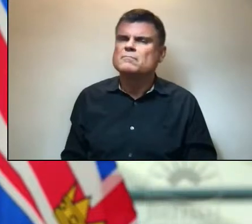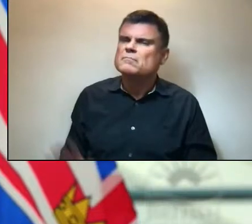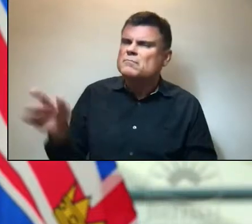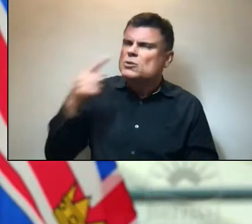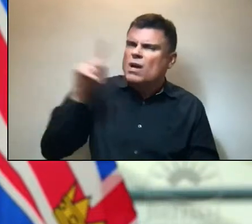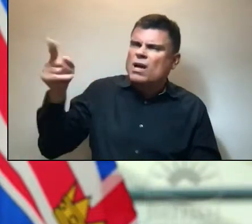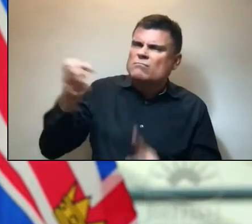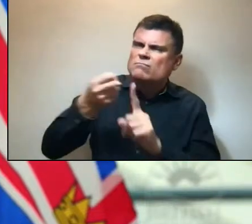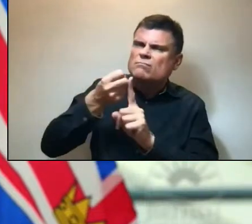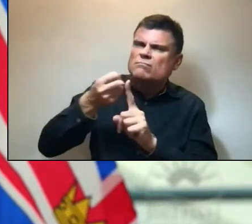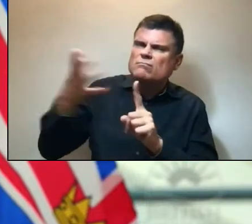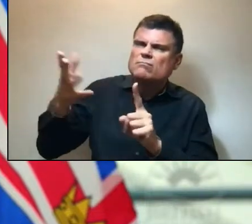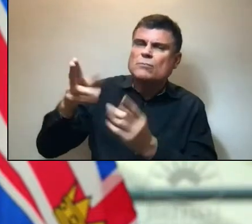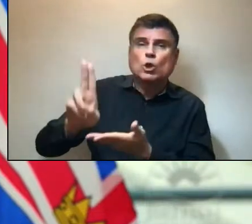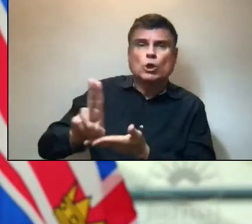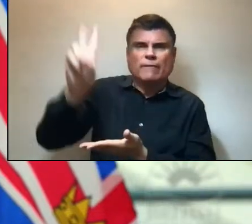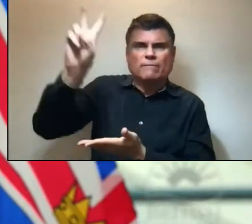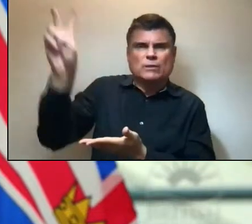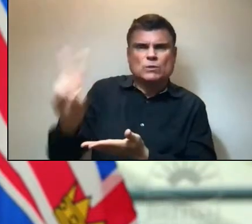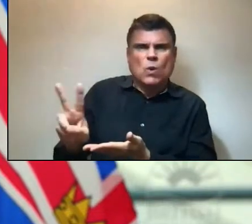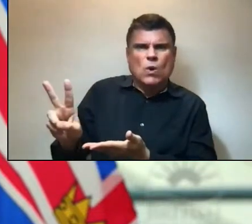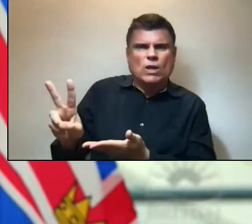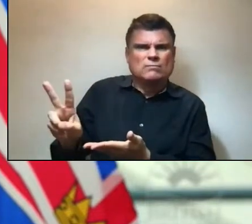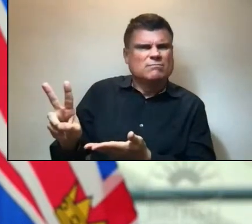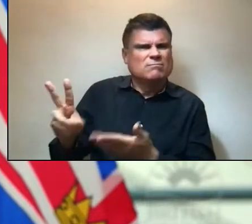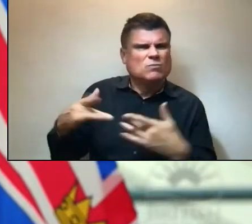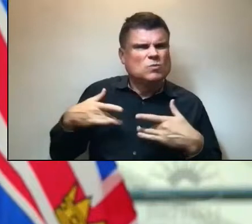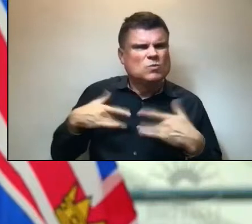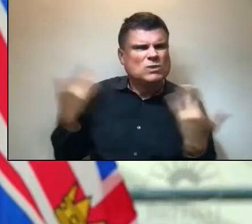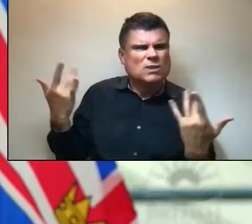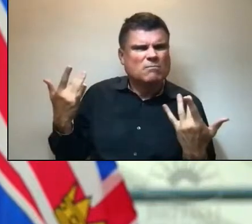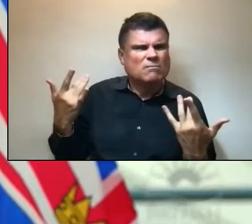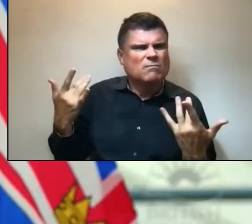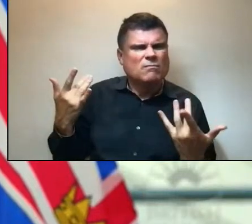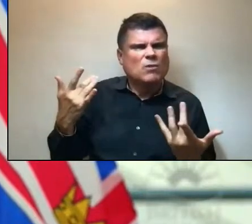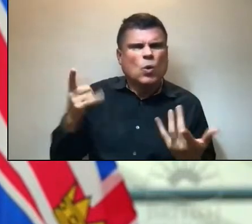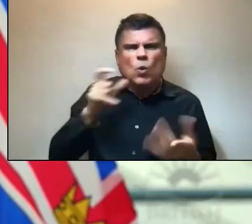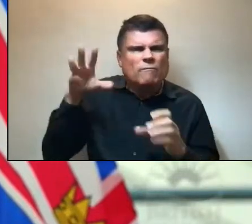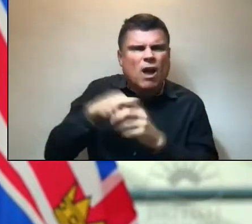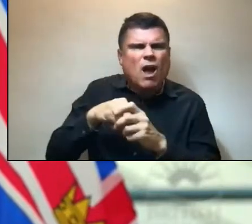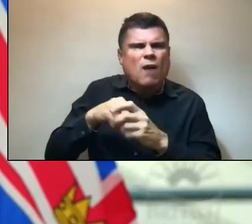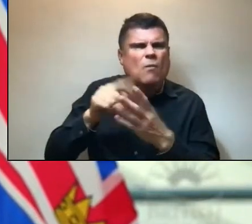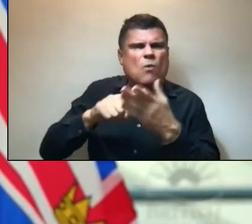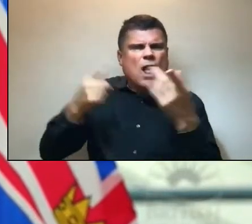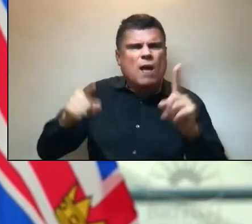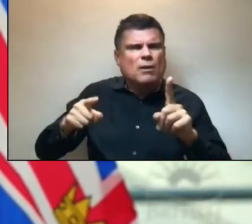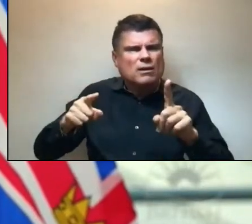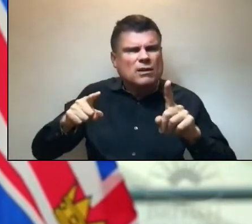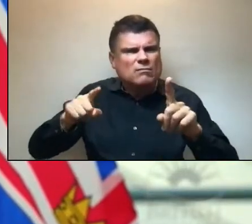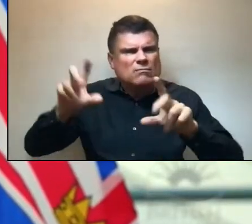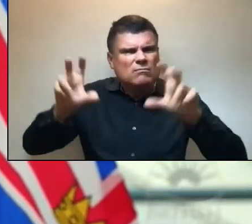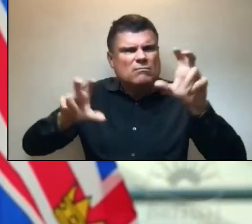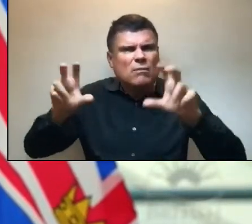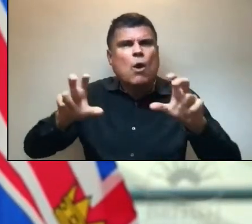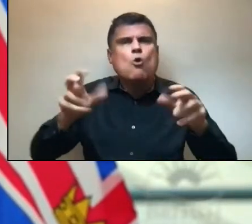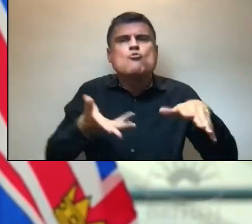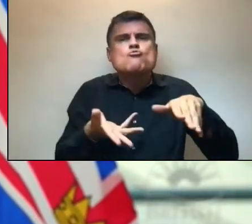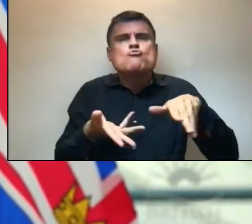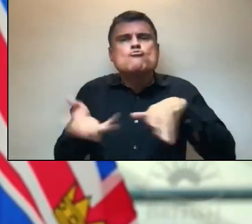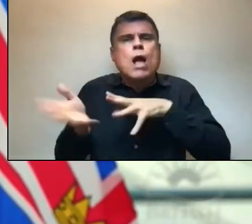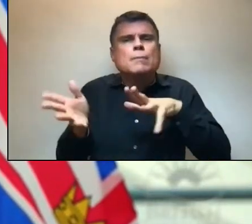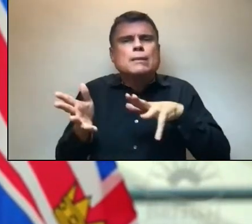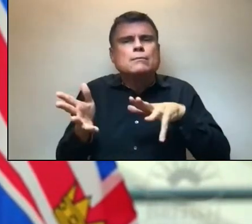again? How many people were involved in that? You mentioned a tournament at Queen's.